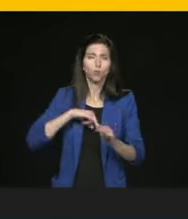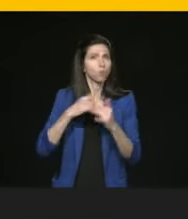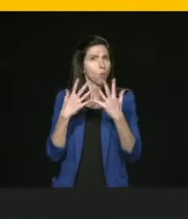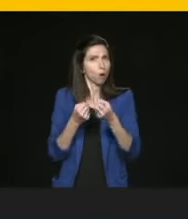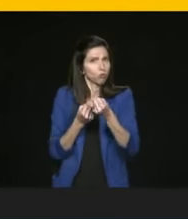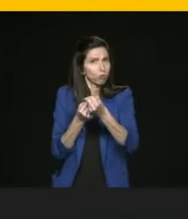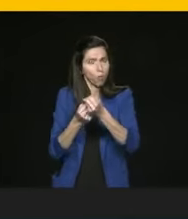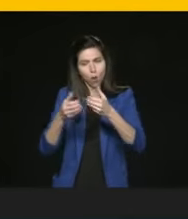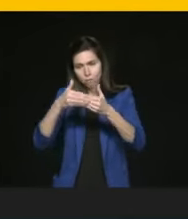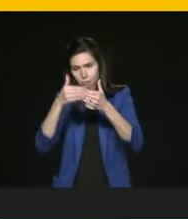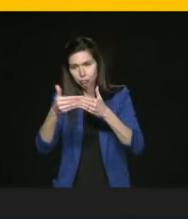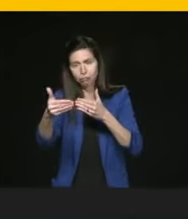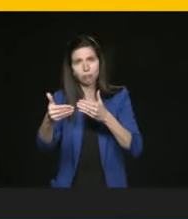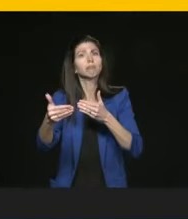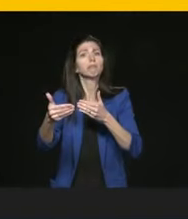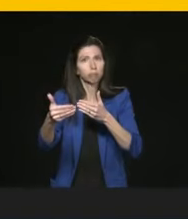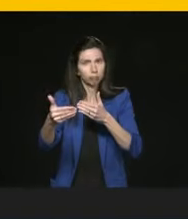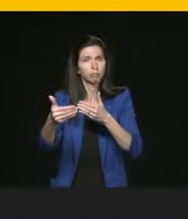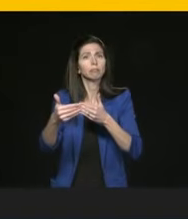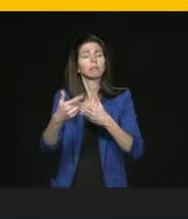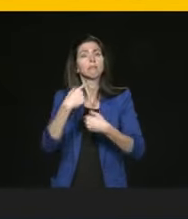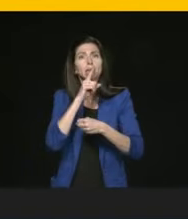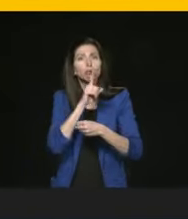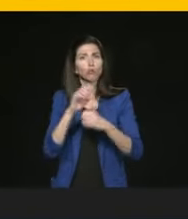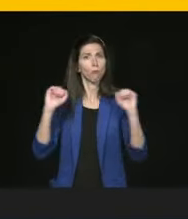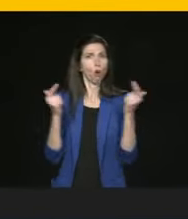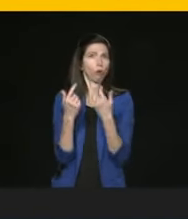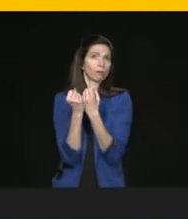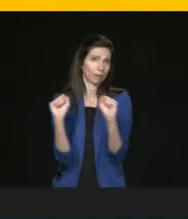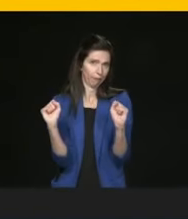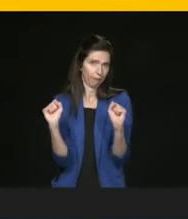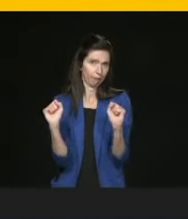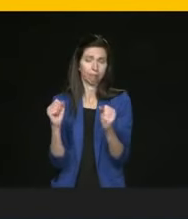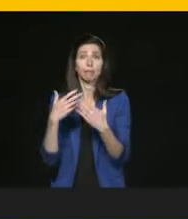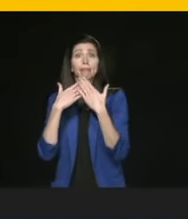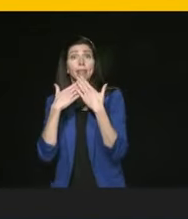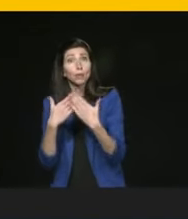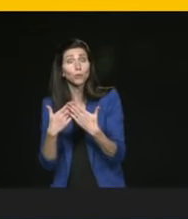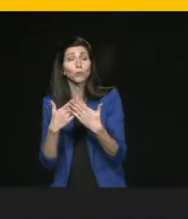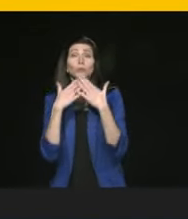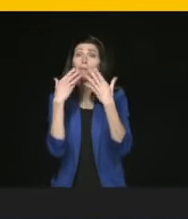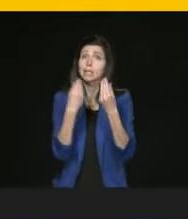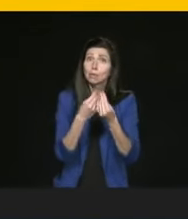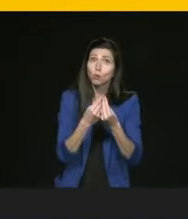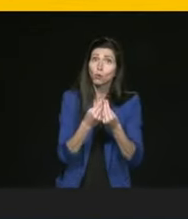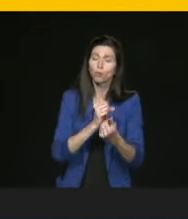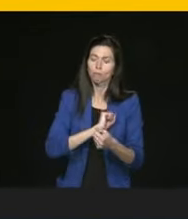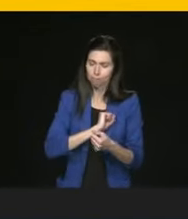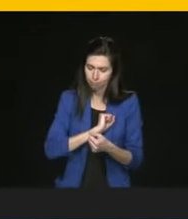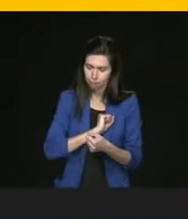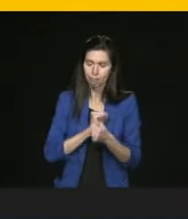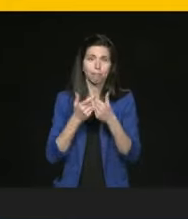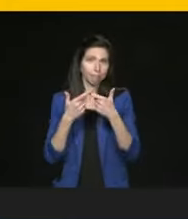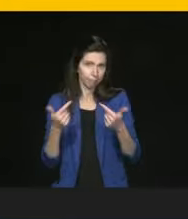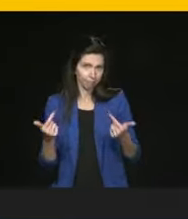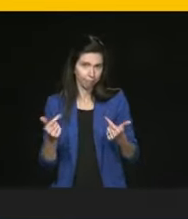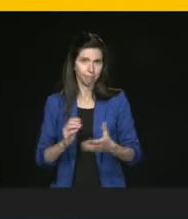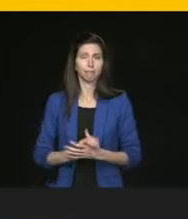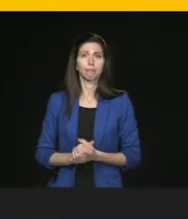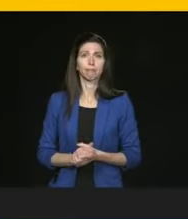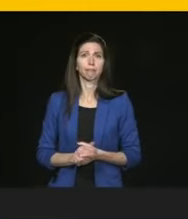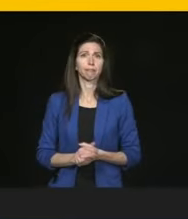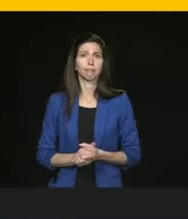Miigwech, Nakumik, merci. Thank you. Merci beaucoup, Marc. Dr. Wong. Thank you very much,